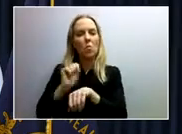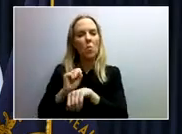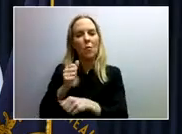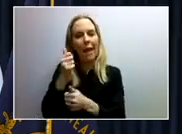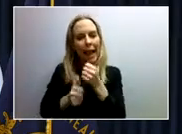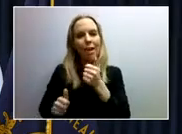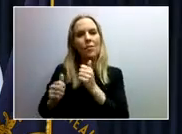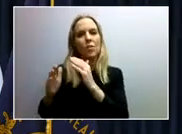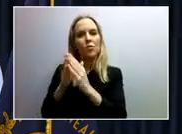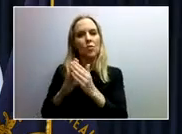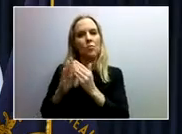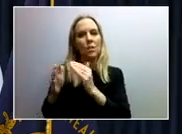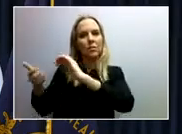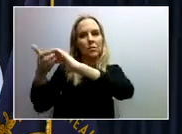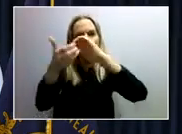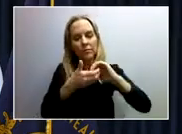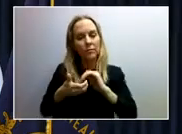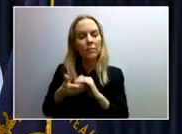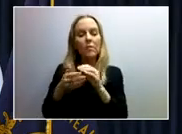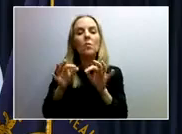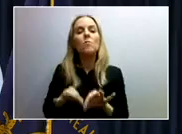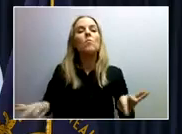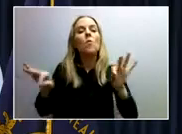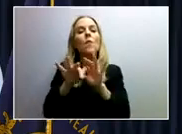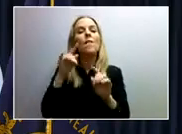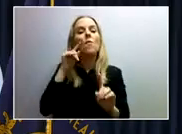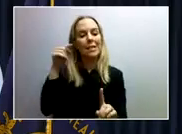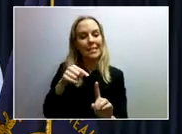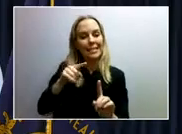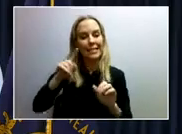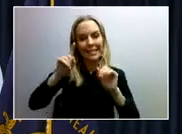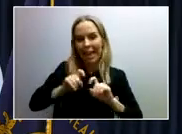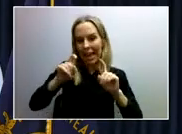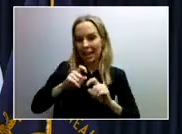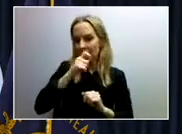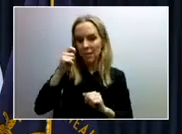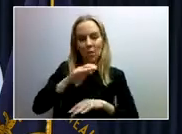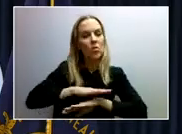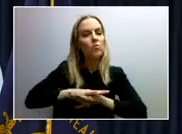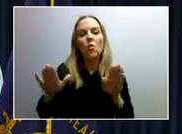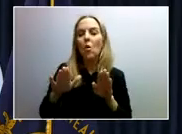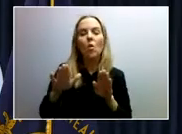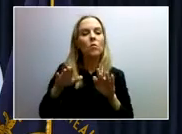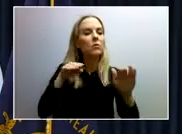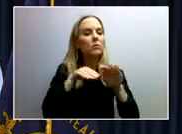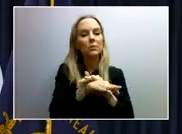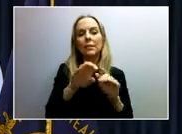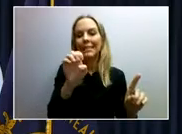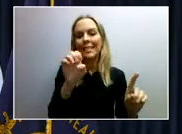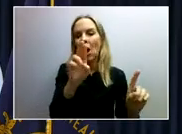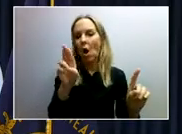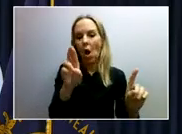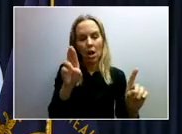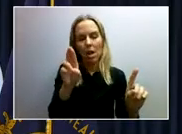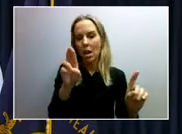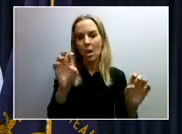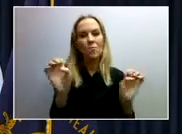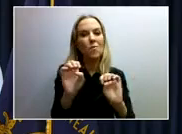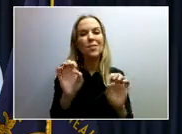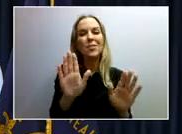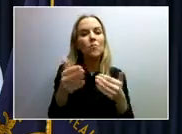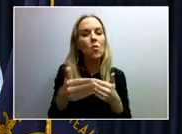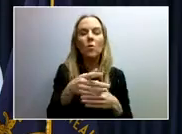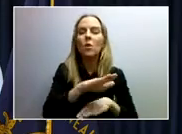most important thing on testing is do not go to the ER. That is not where you need to be tested. Make